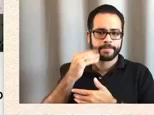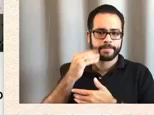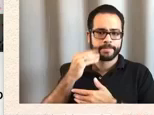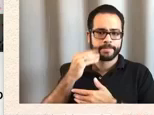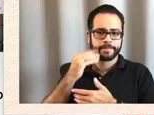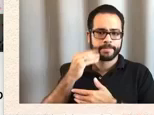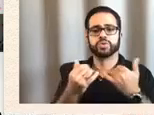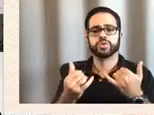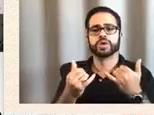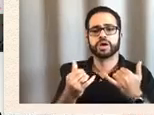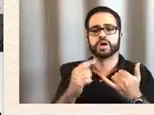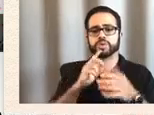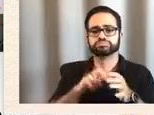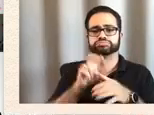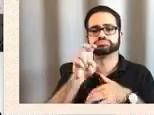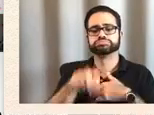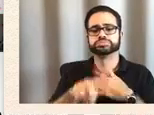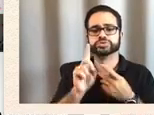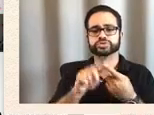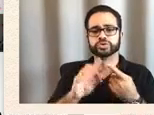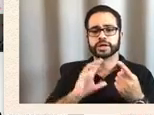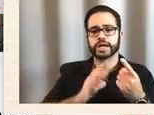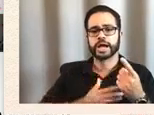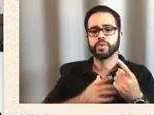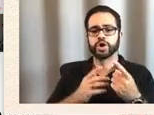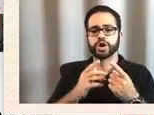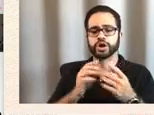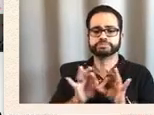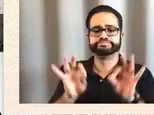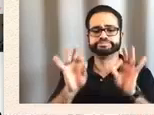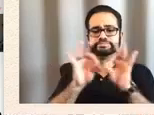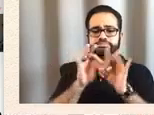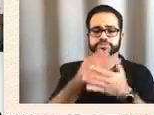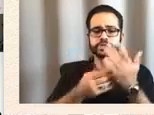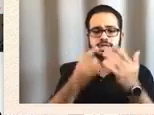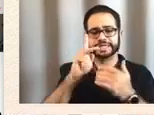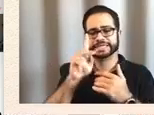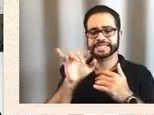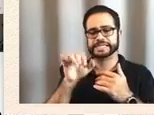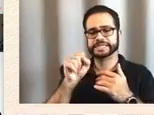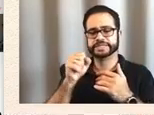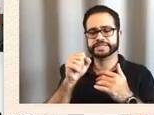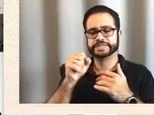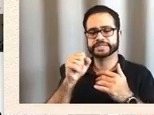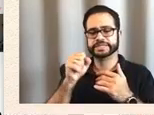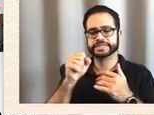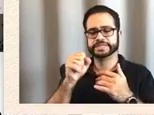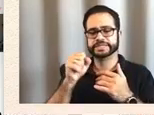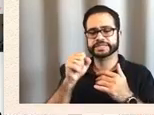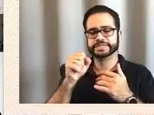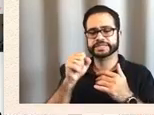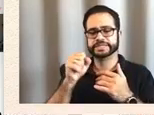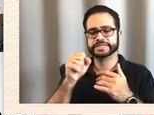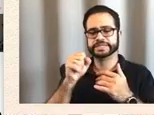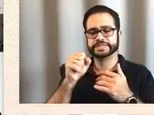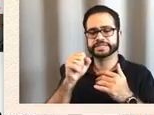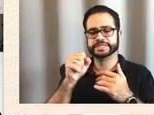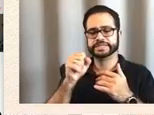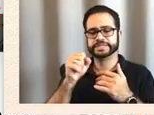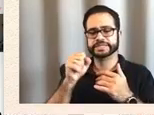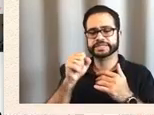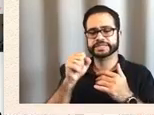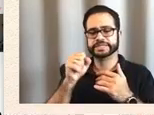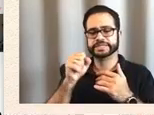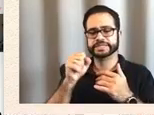just jump over here to our keys to success. And I'm not gonna call on anybody. Y'all are just kind of gonna jump